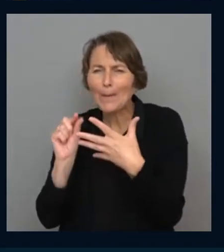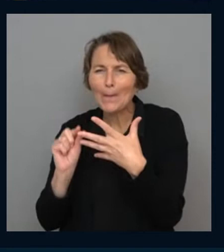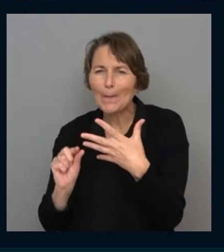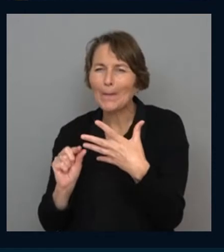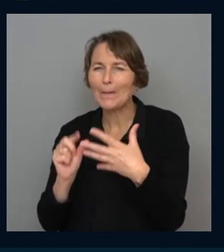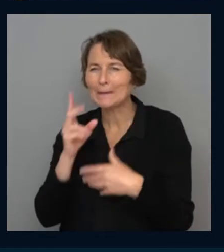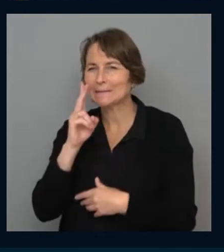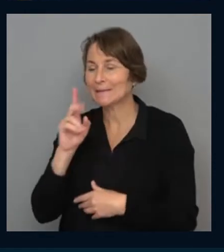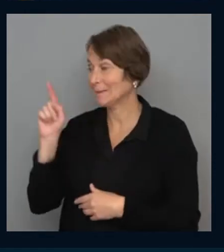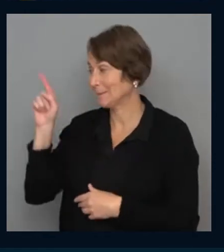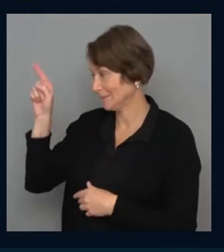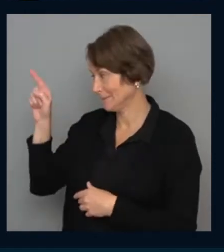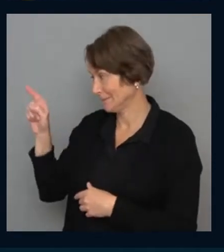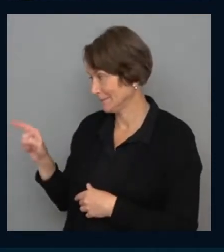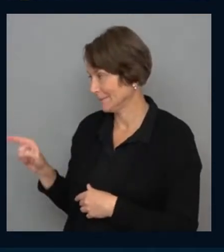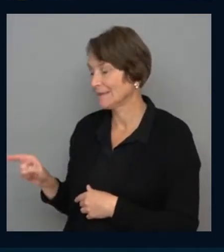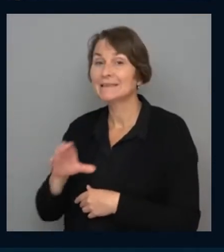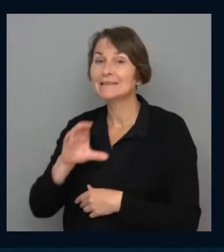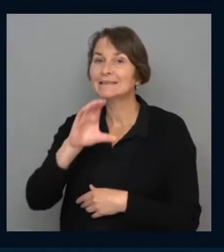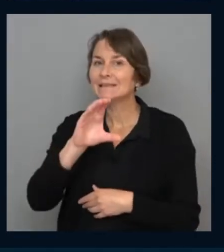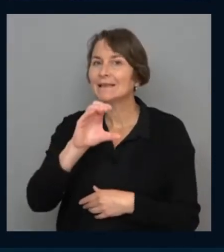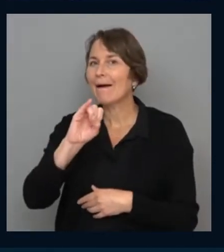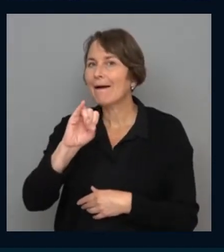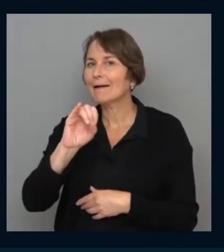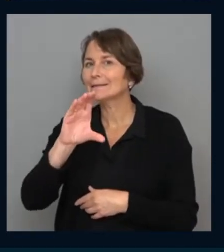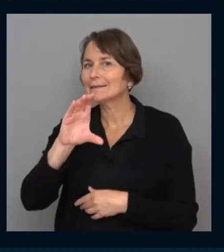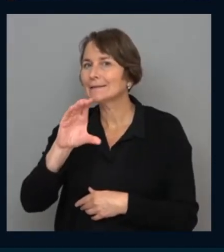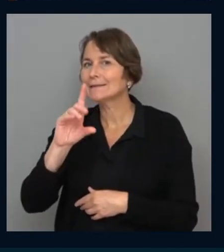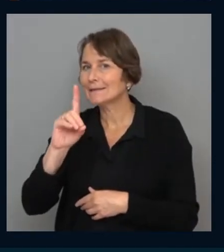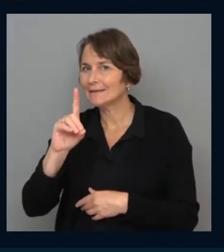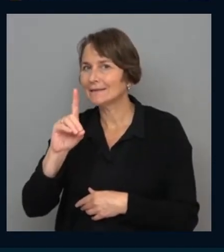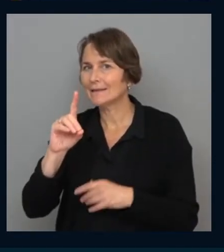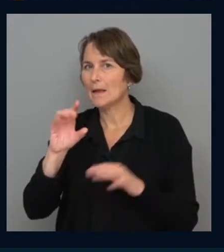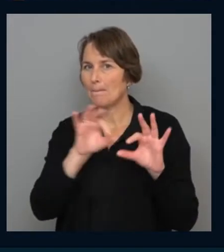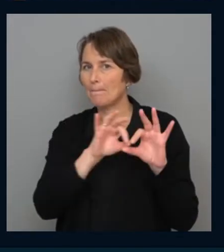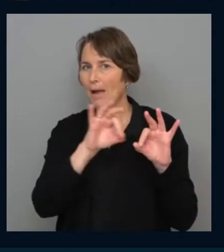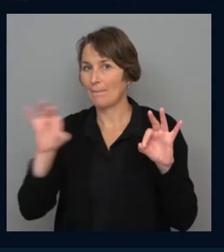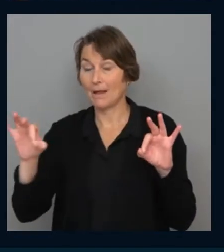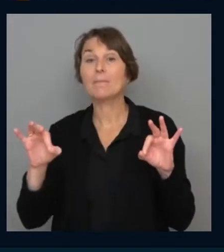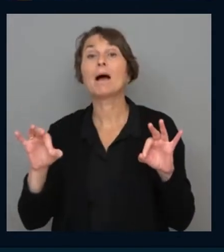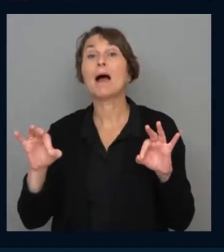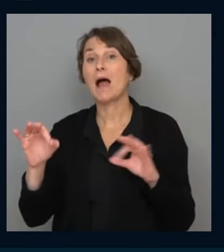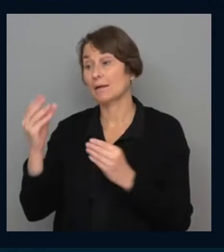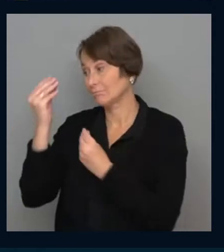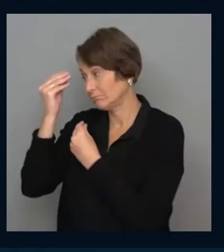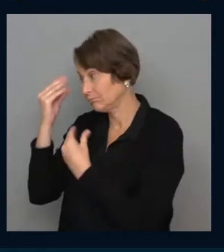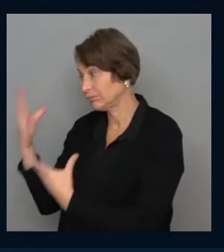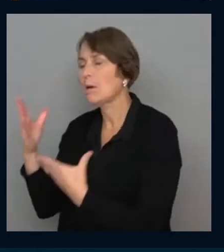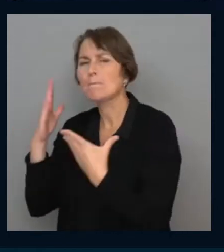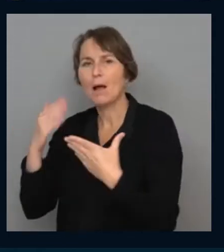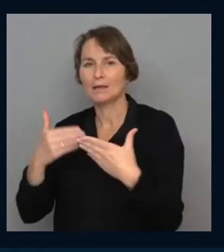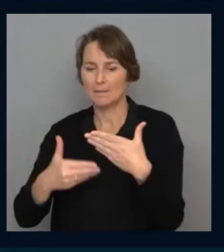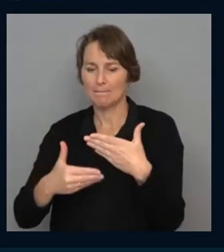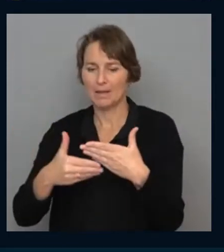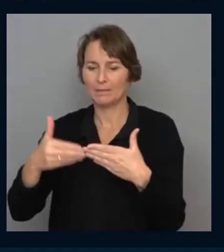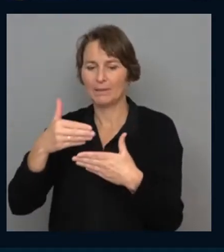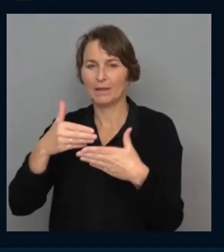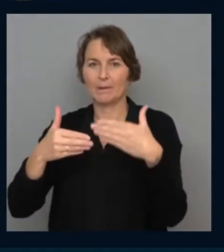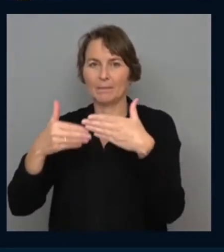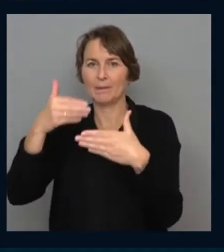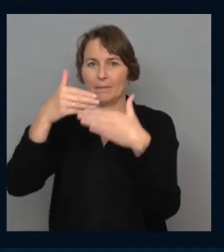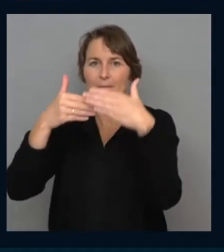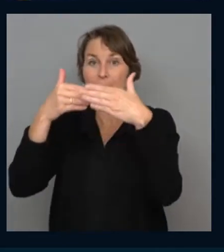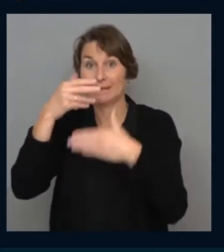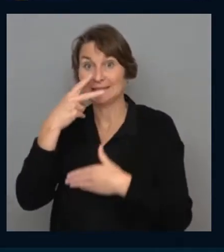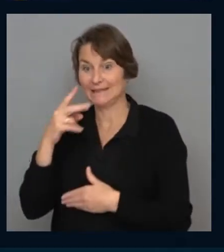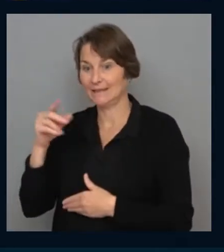our CI/CD pipeline. So I am building my code right now. I've told it to build my code, and I can see it's running that pipeline.